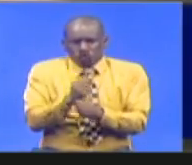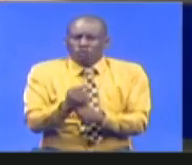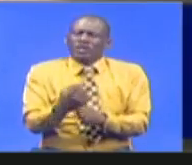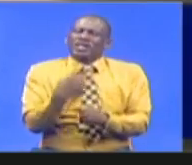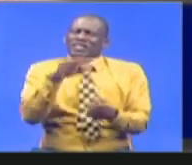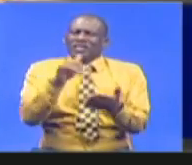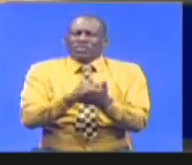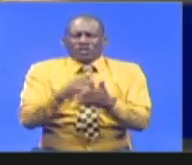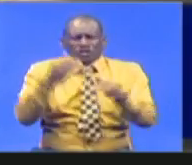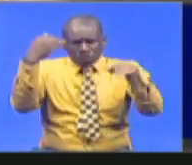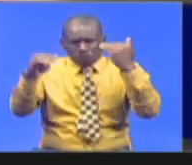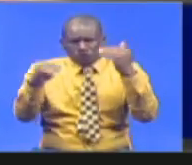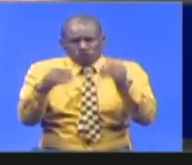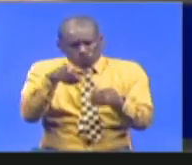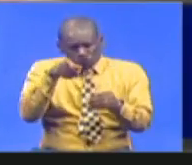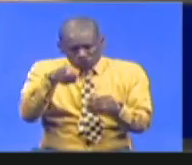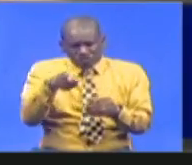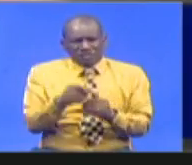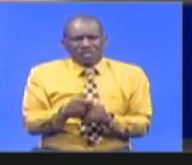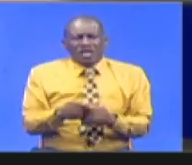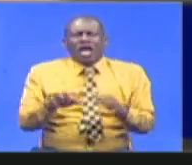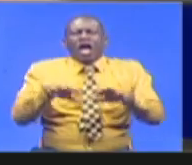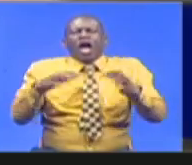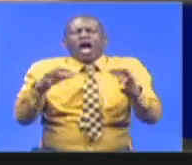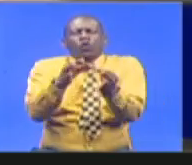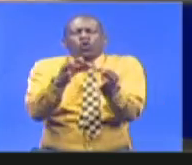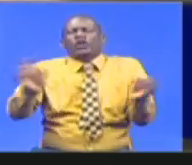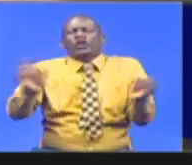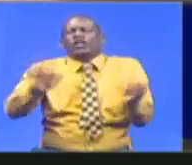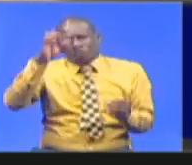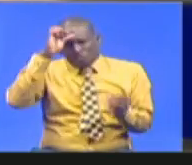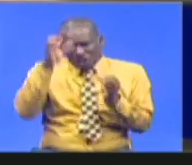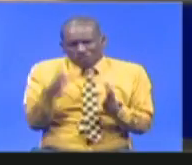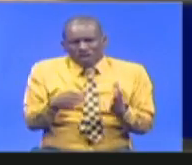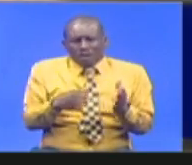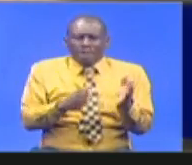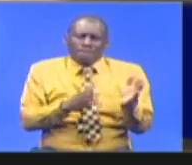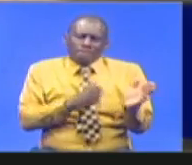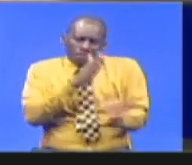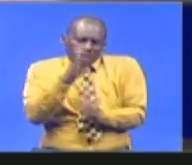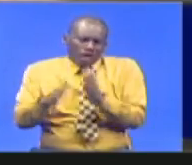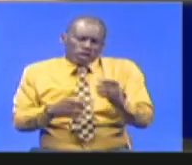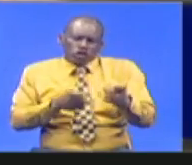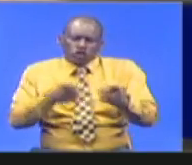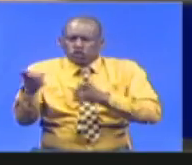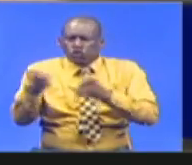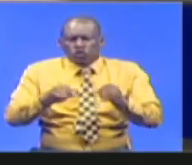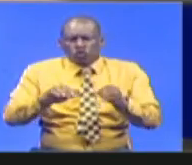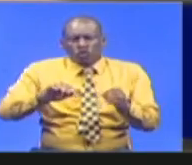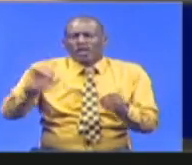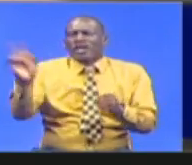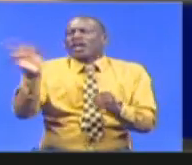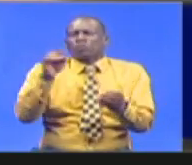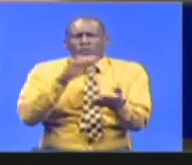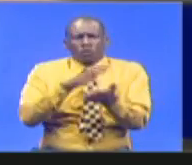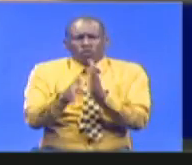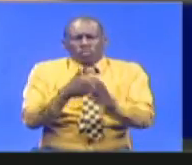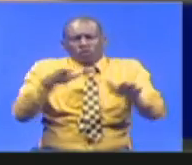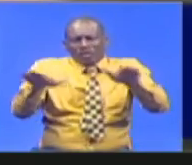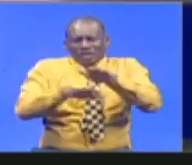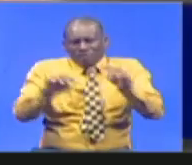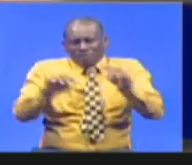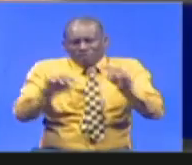qualified for it. But for how long is the Nairobi governor planning to run the capital's affairs without a substantive